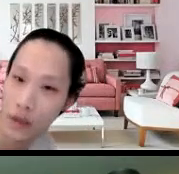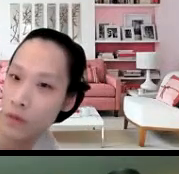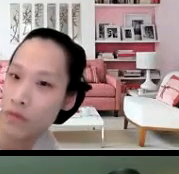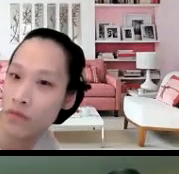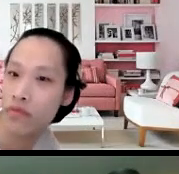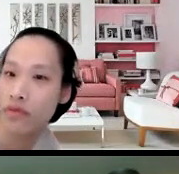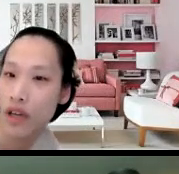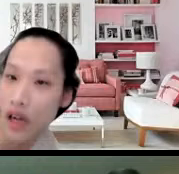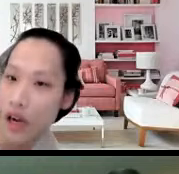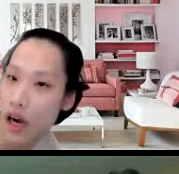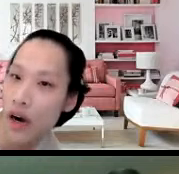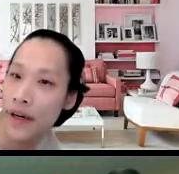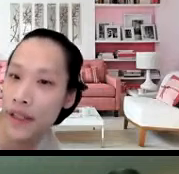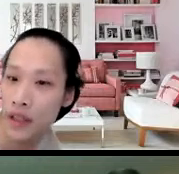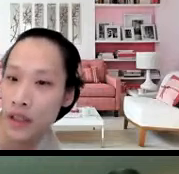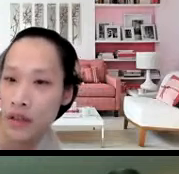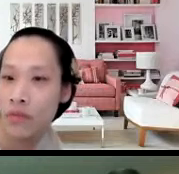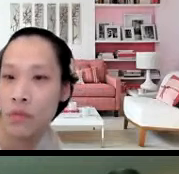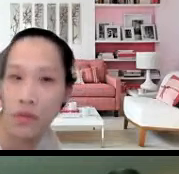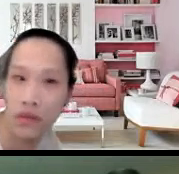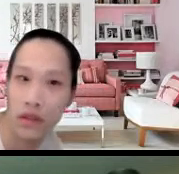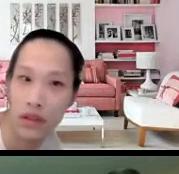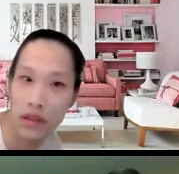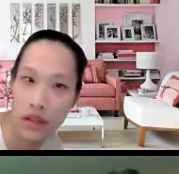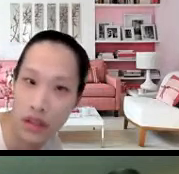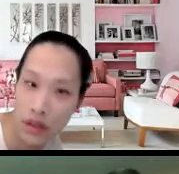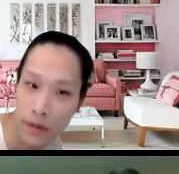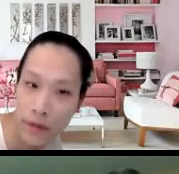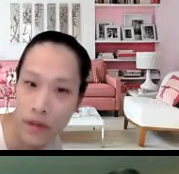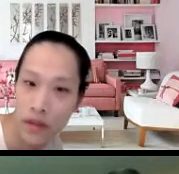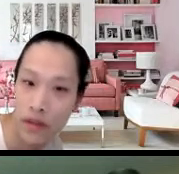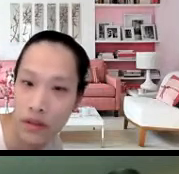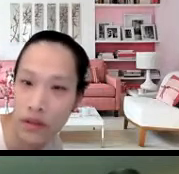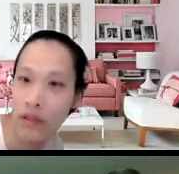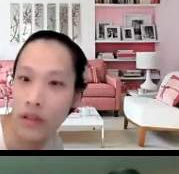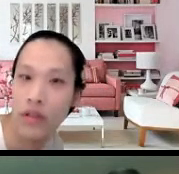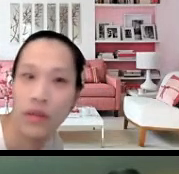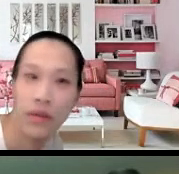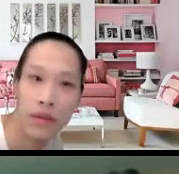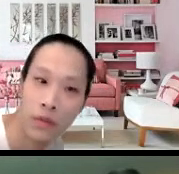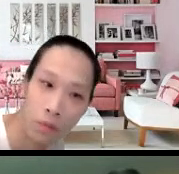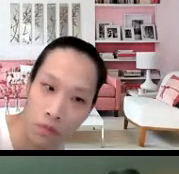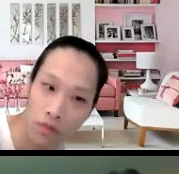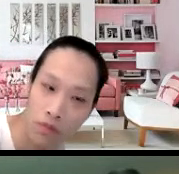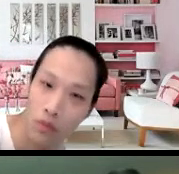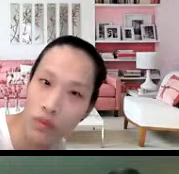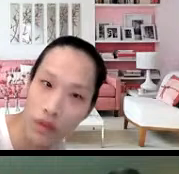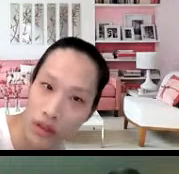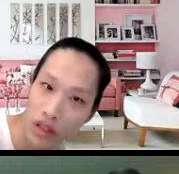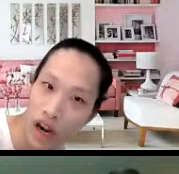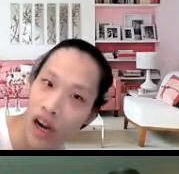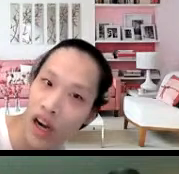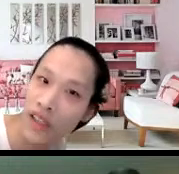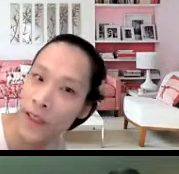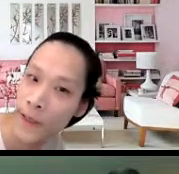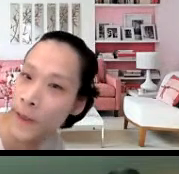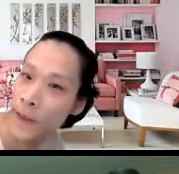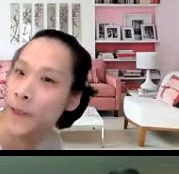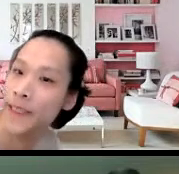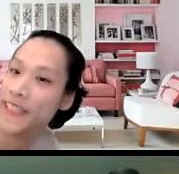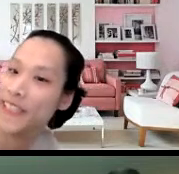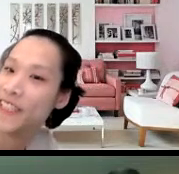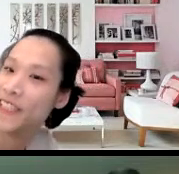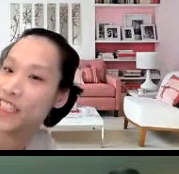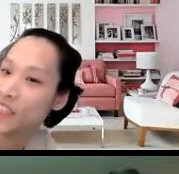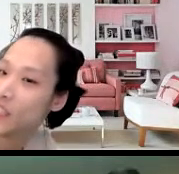any one of our panelists may answer the questions. So I'm going to just over here in the